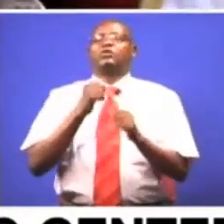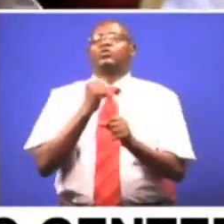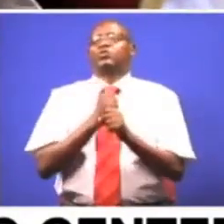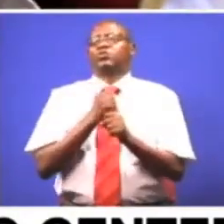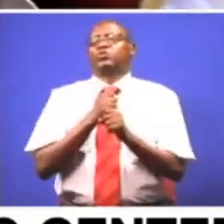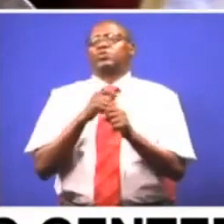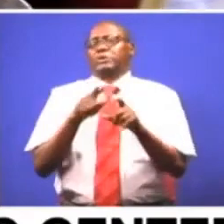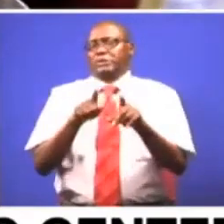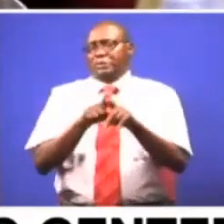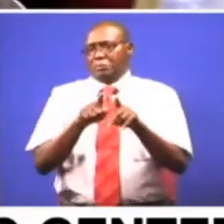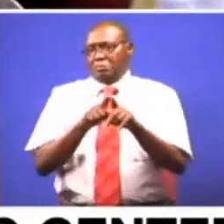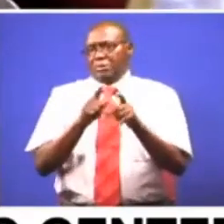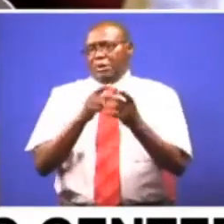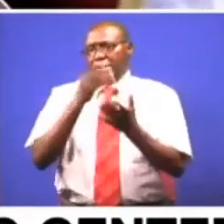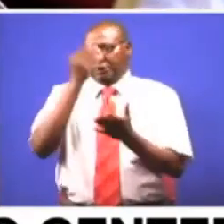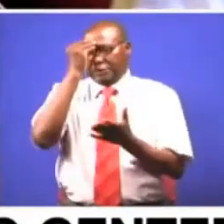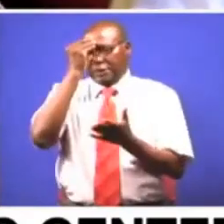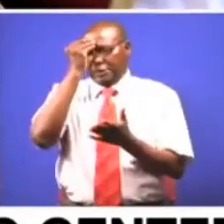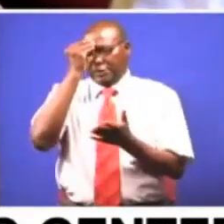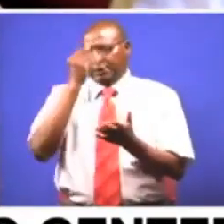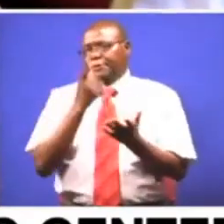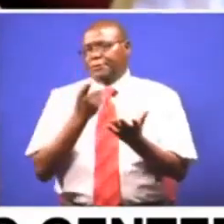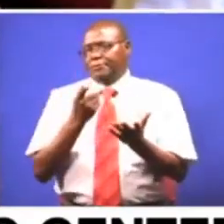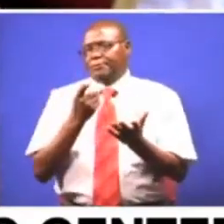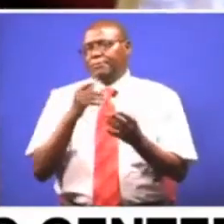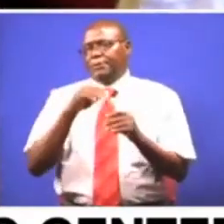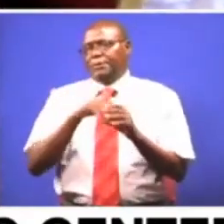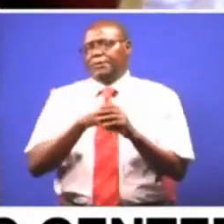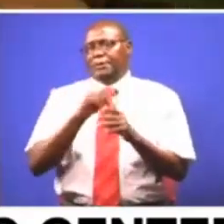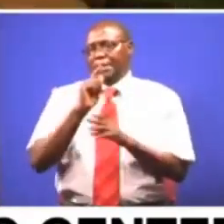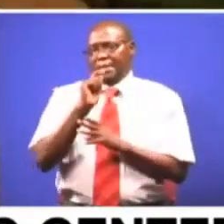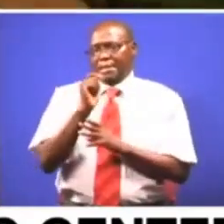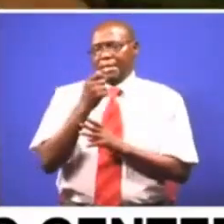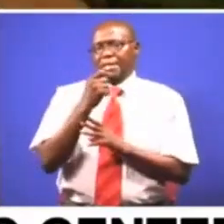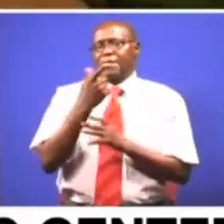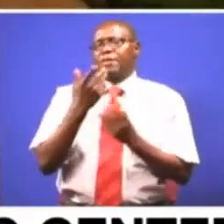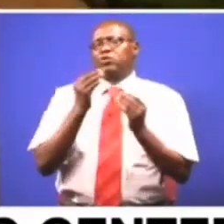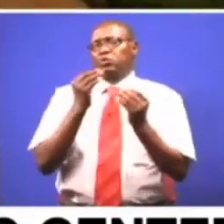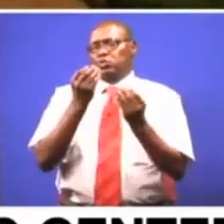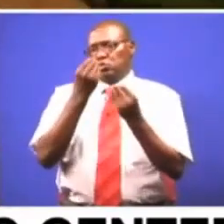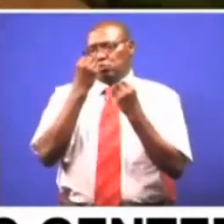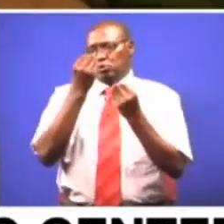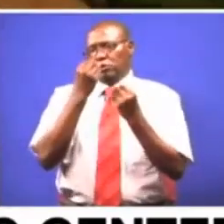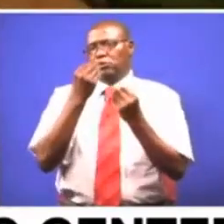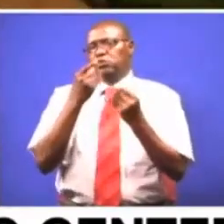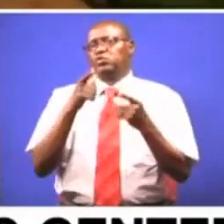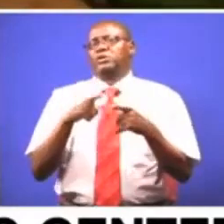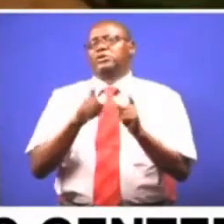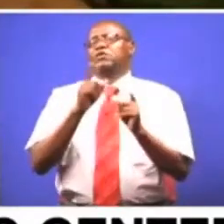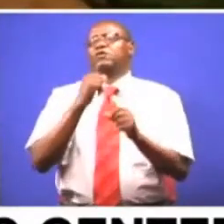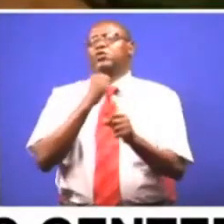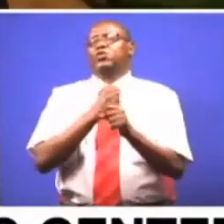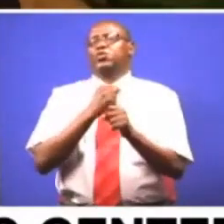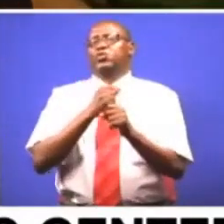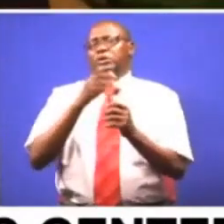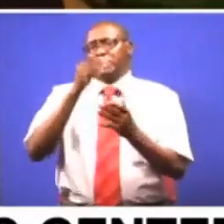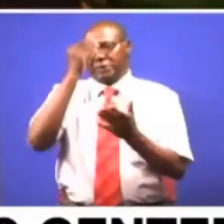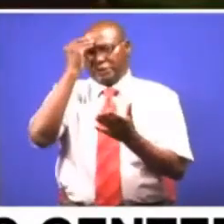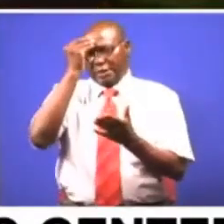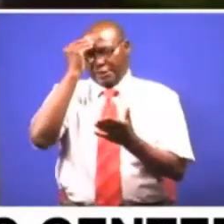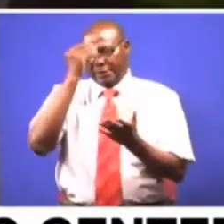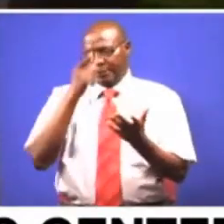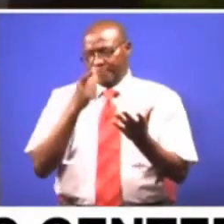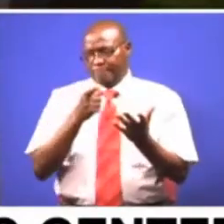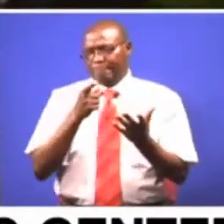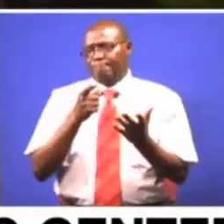similar studies and replication studies in Kenya so that you train yourself in doing studies, and it is